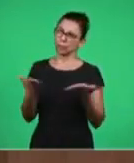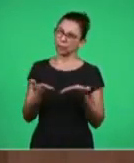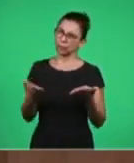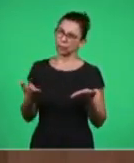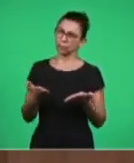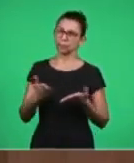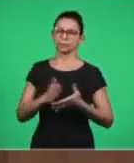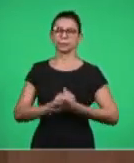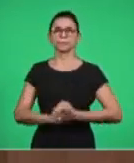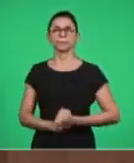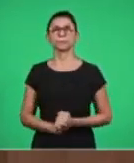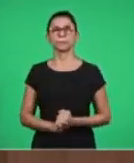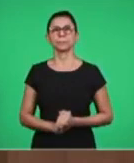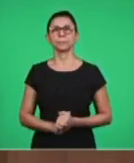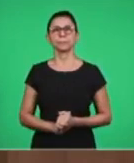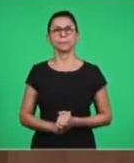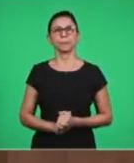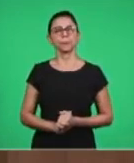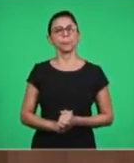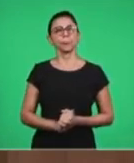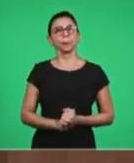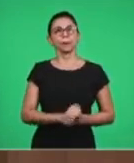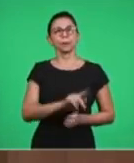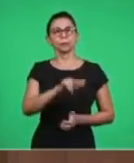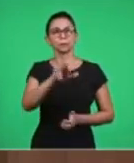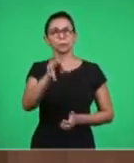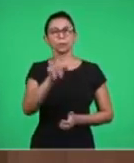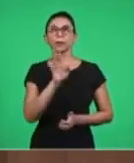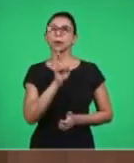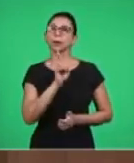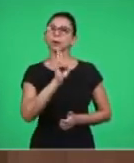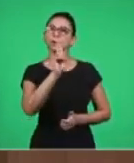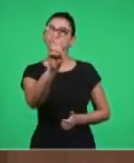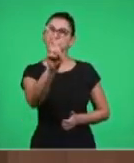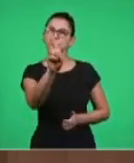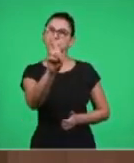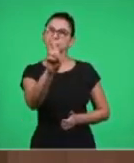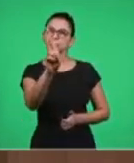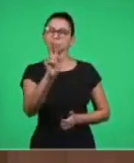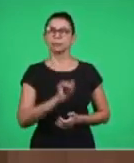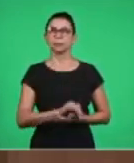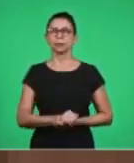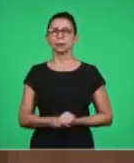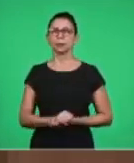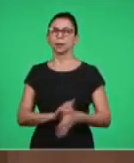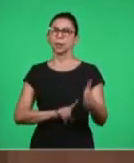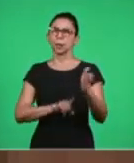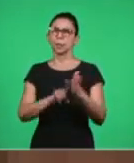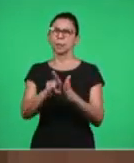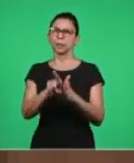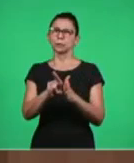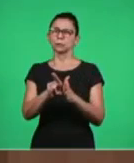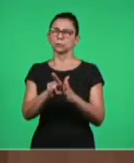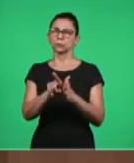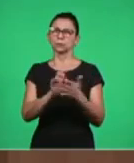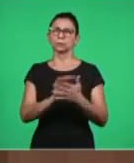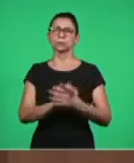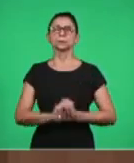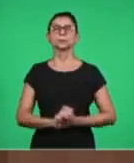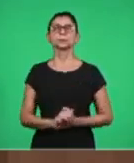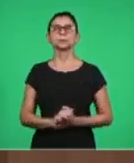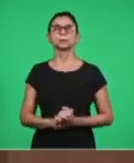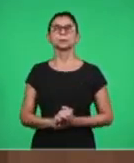forward, the brethren need to begin to answer the questions that are going to be asked with the